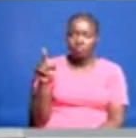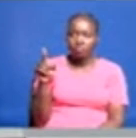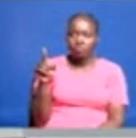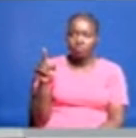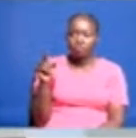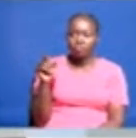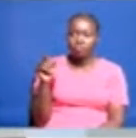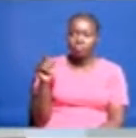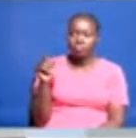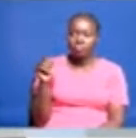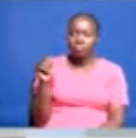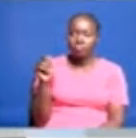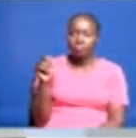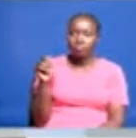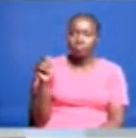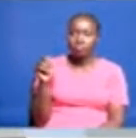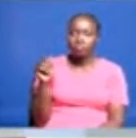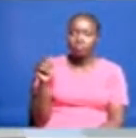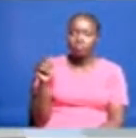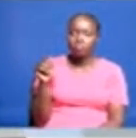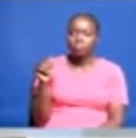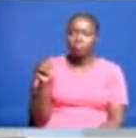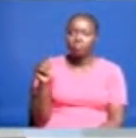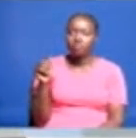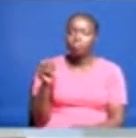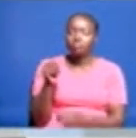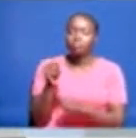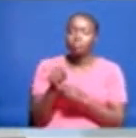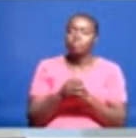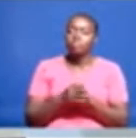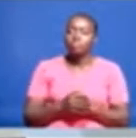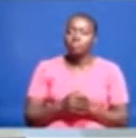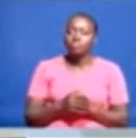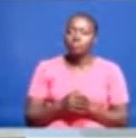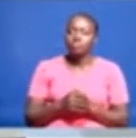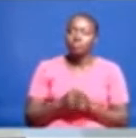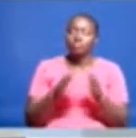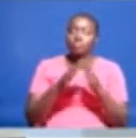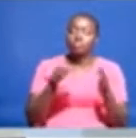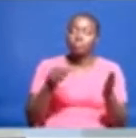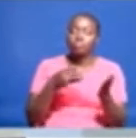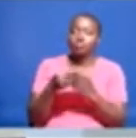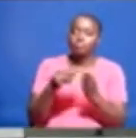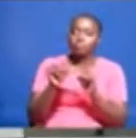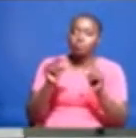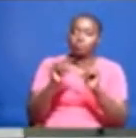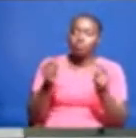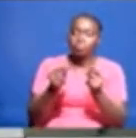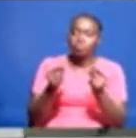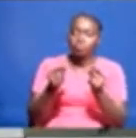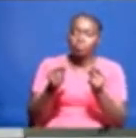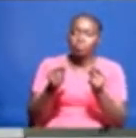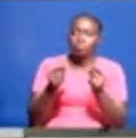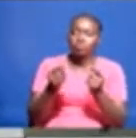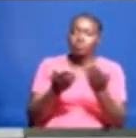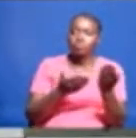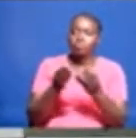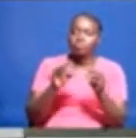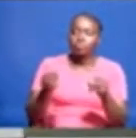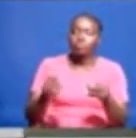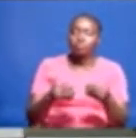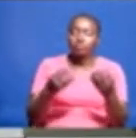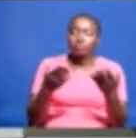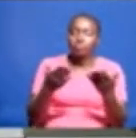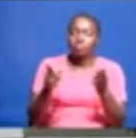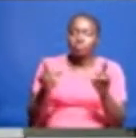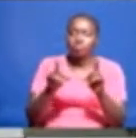deposits are up by 1.5 billion shillings year on year. Housing Finance Group is an asset-rich financial services provider licensed by